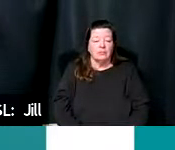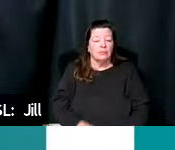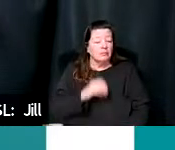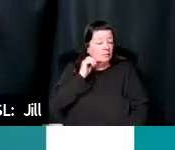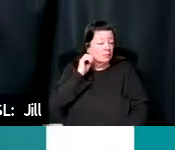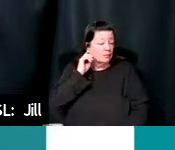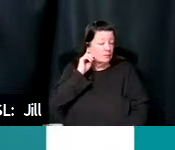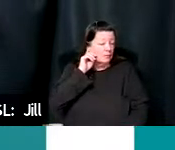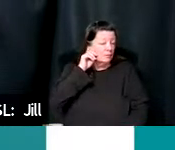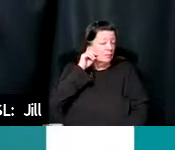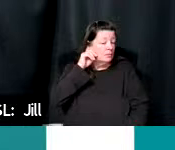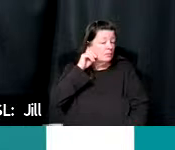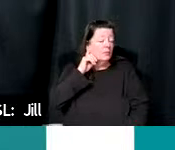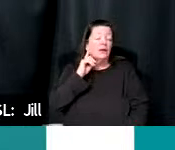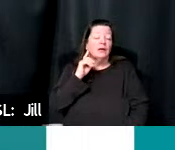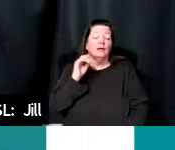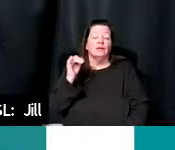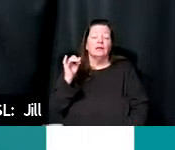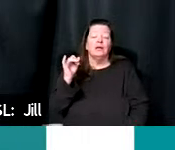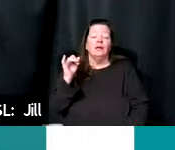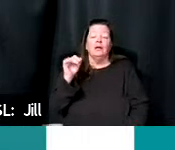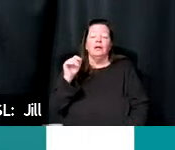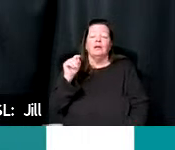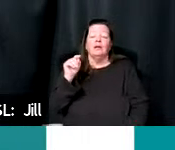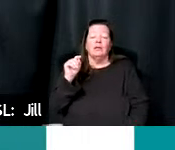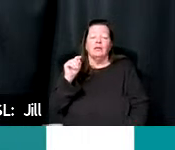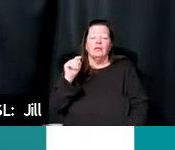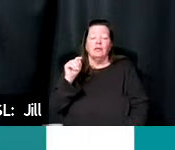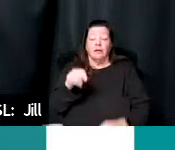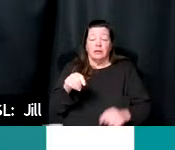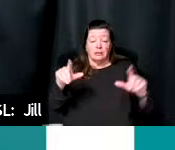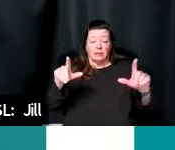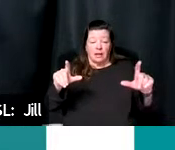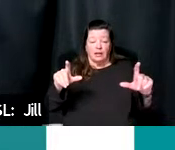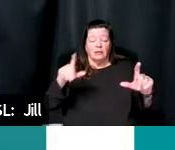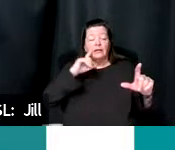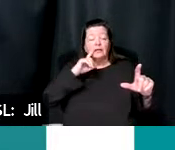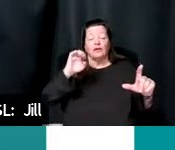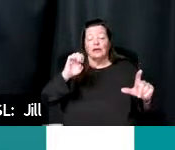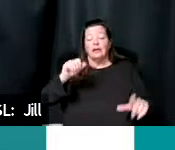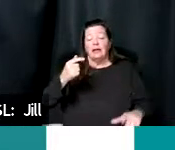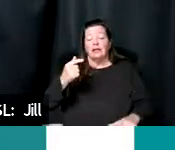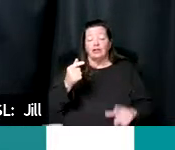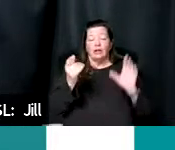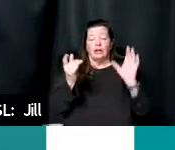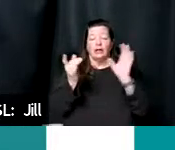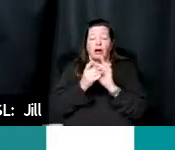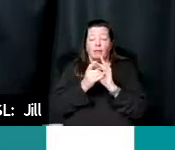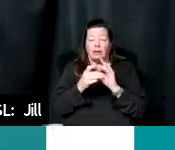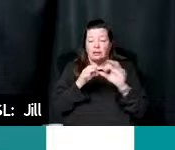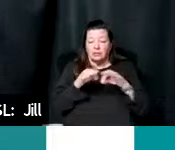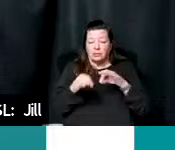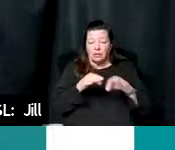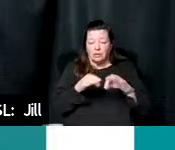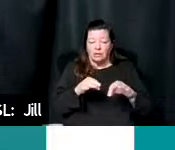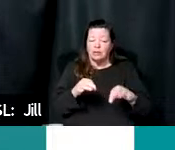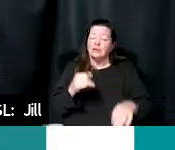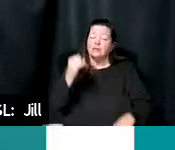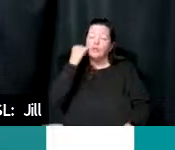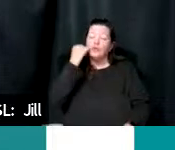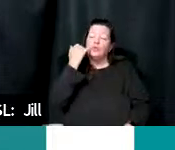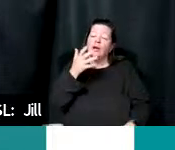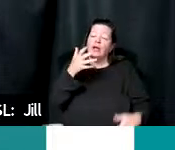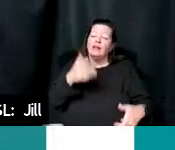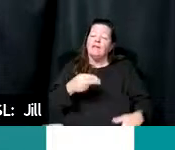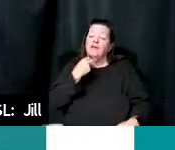Okay, next slide. So this is for ESG comment instructions. So to make a verbal comment,